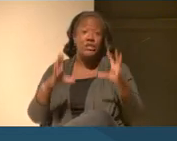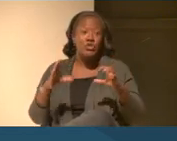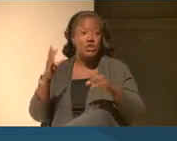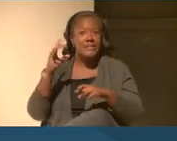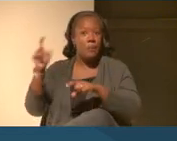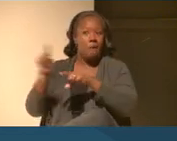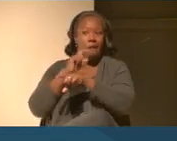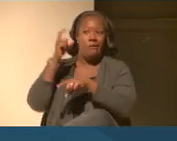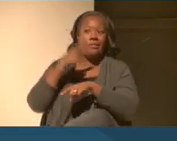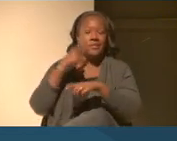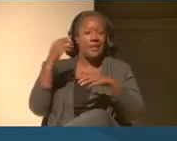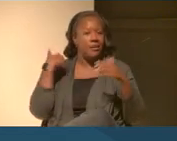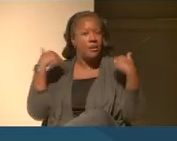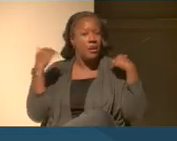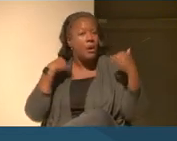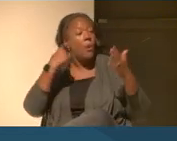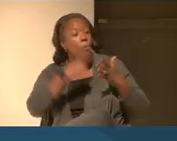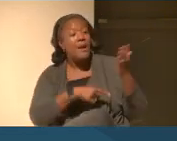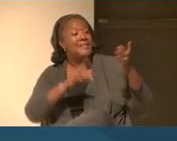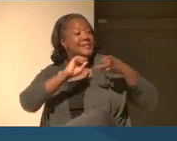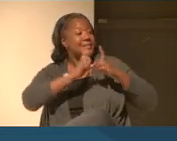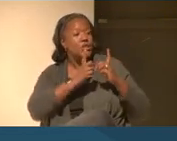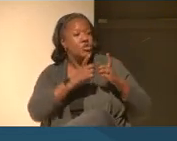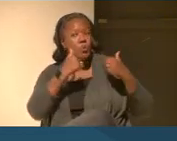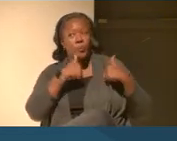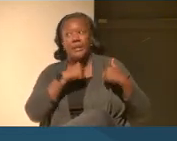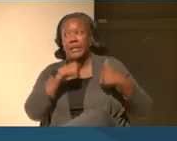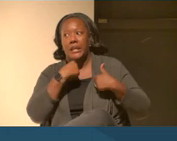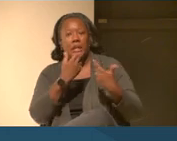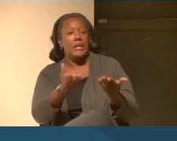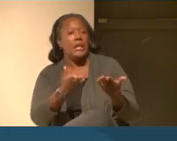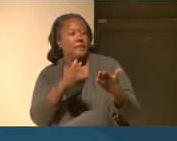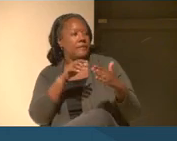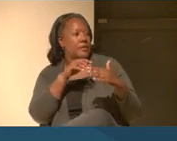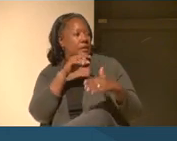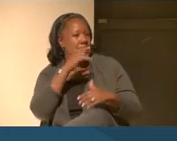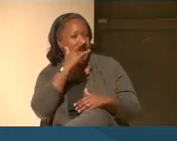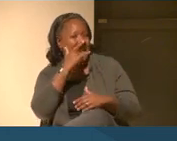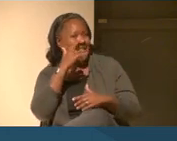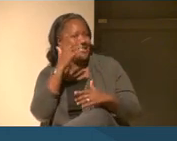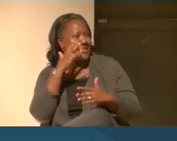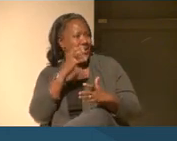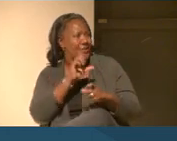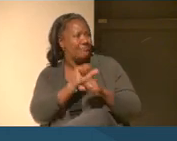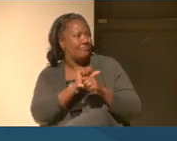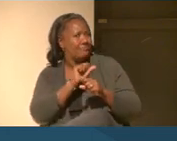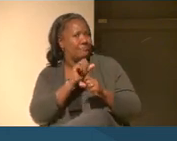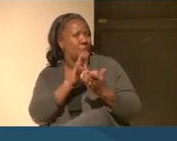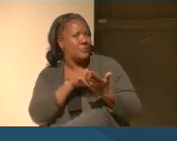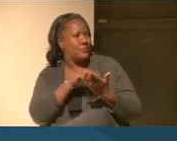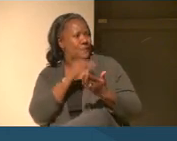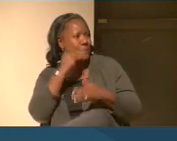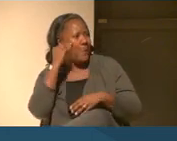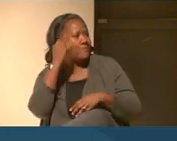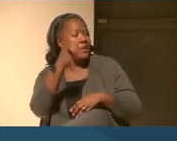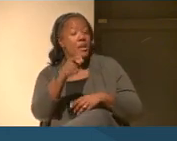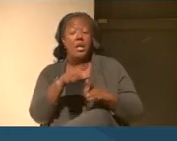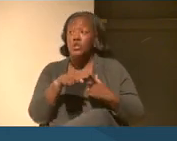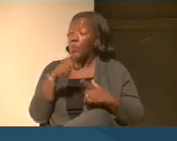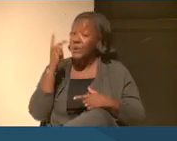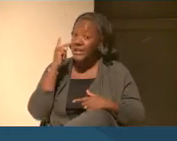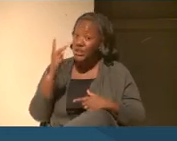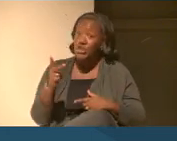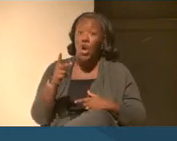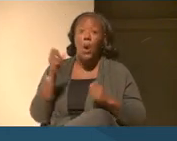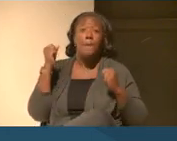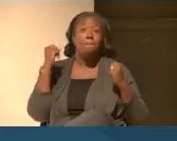like, what do you have digitally that we can give our kids that are all remote? And so we really did see like a huge spike in numbers.